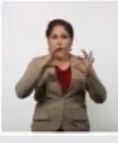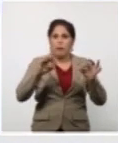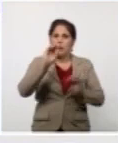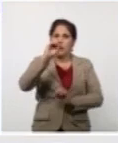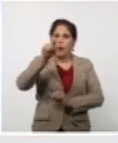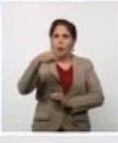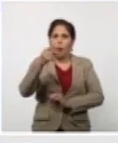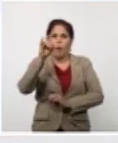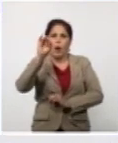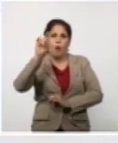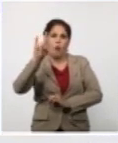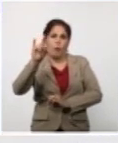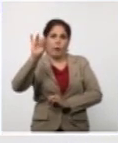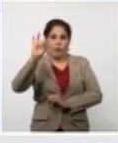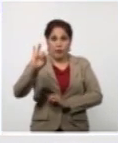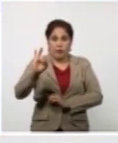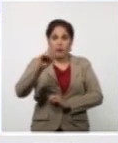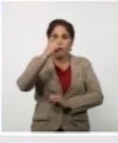2.92 rate.